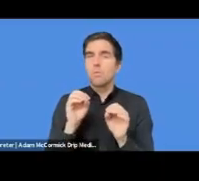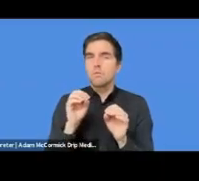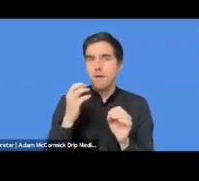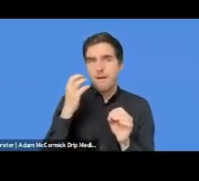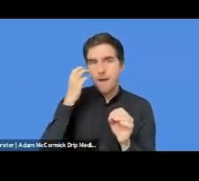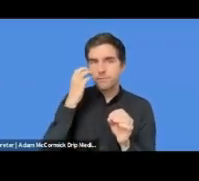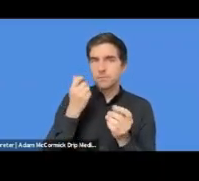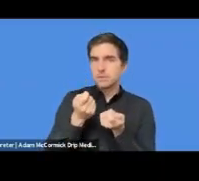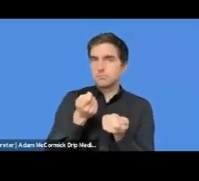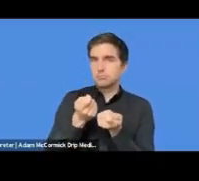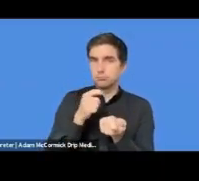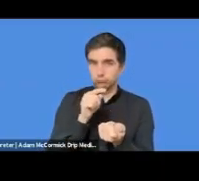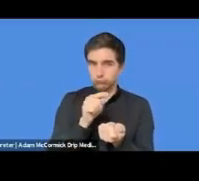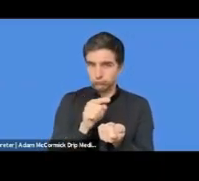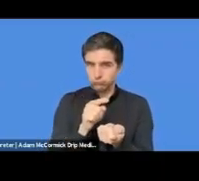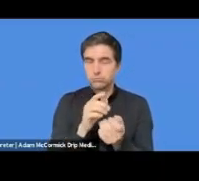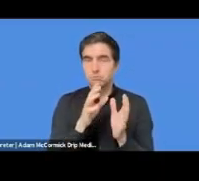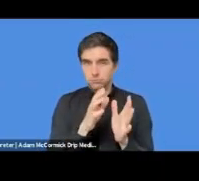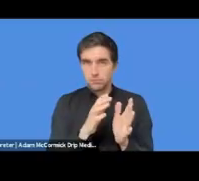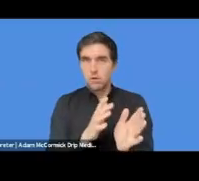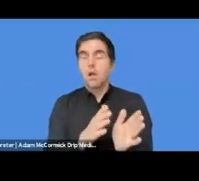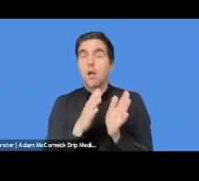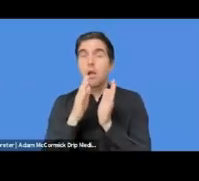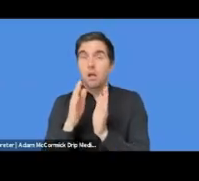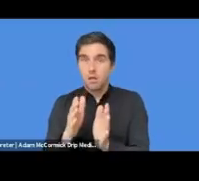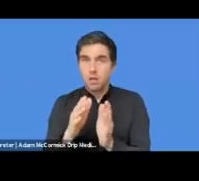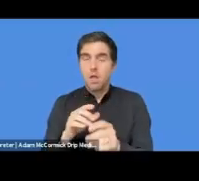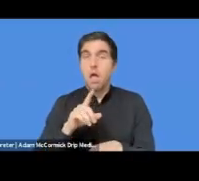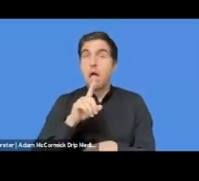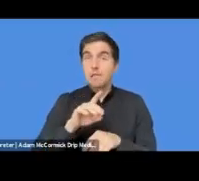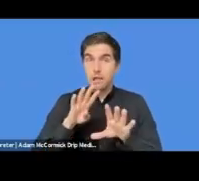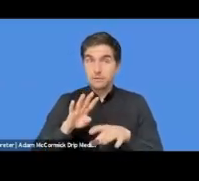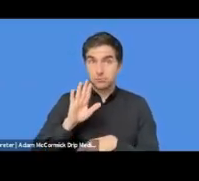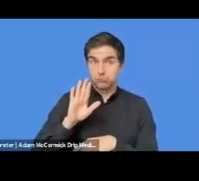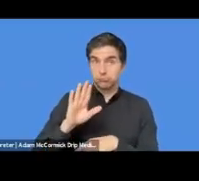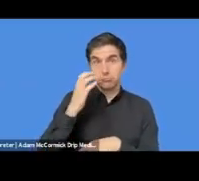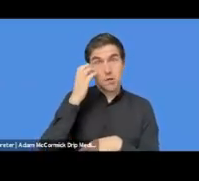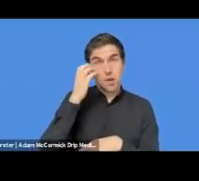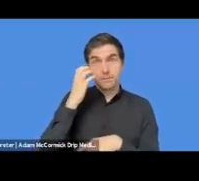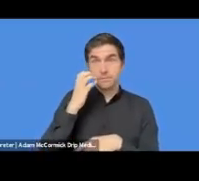government departments, as well as one faith-based organization.